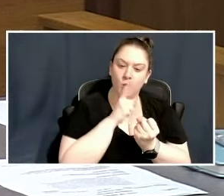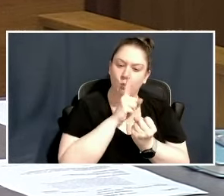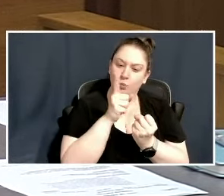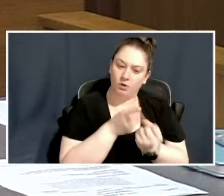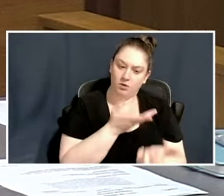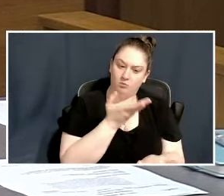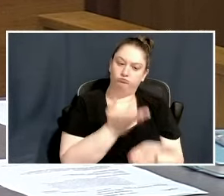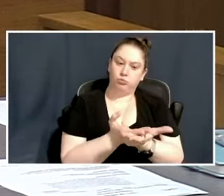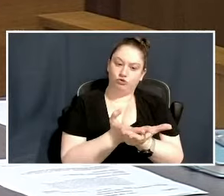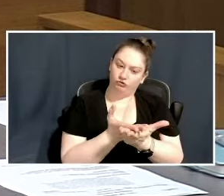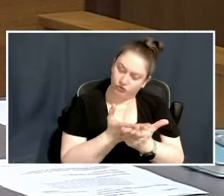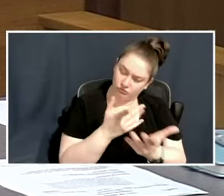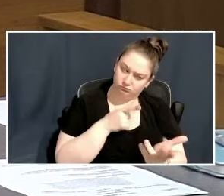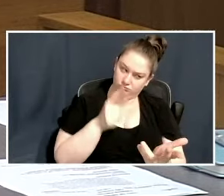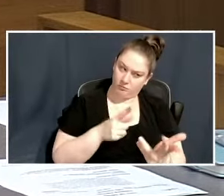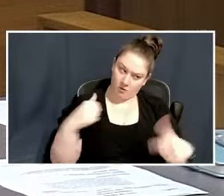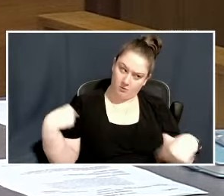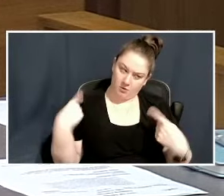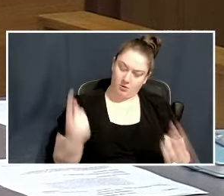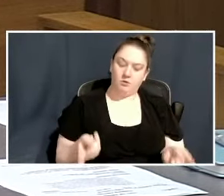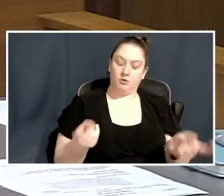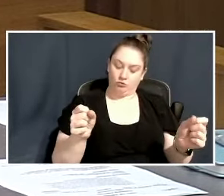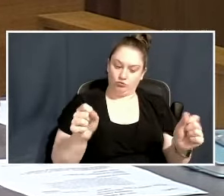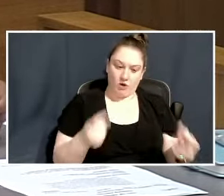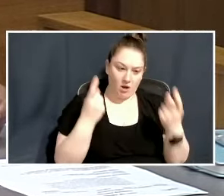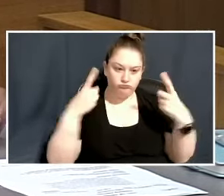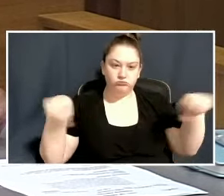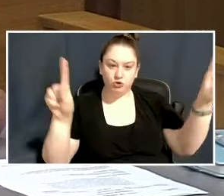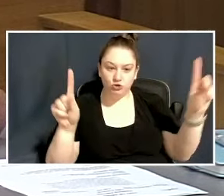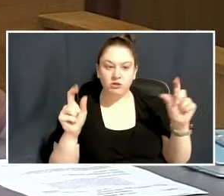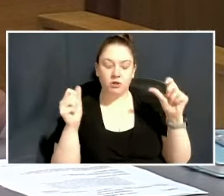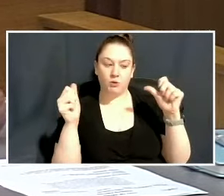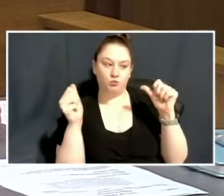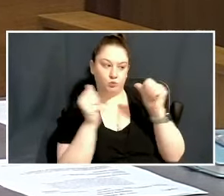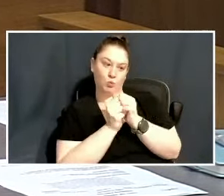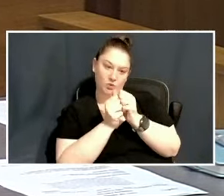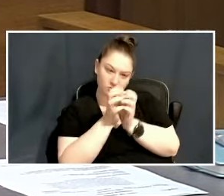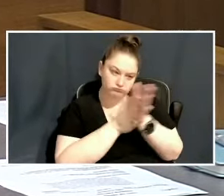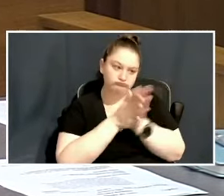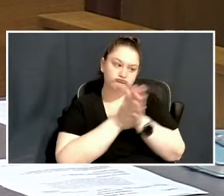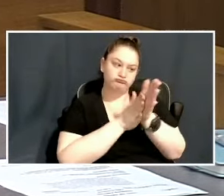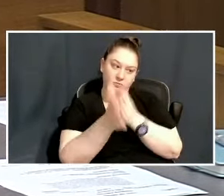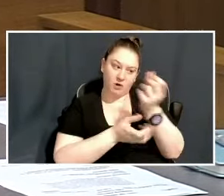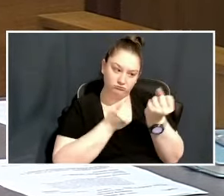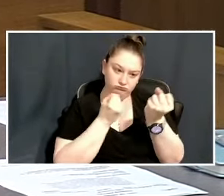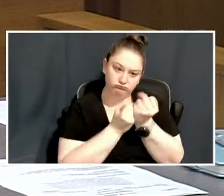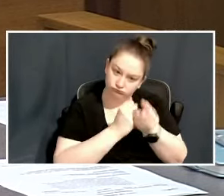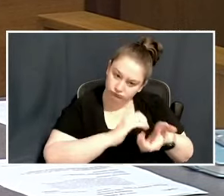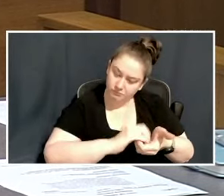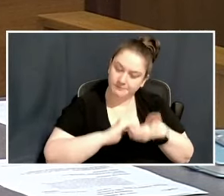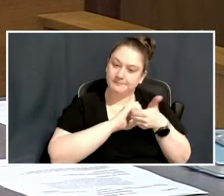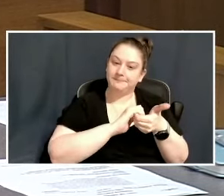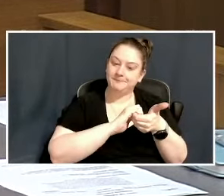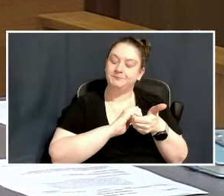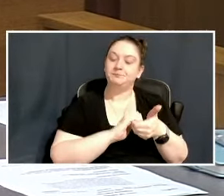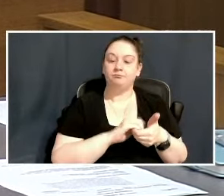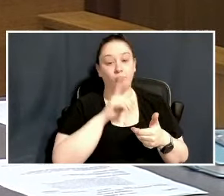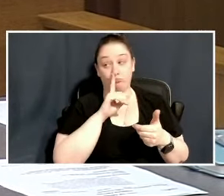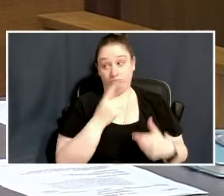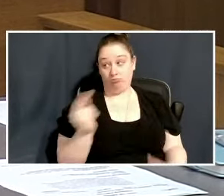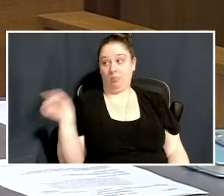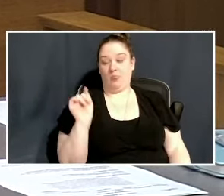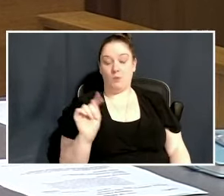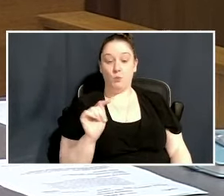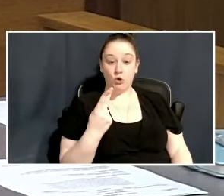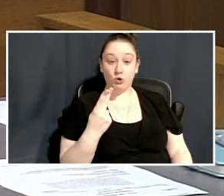So and last Thursday, we did it. So we owe a tremendous